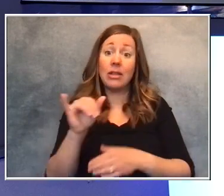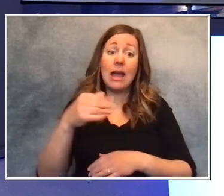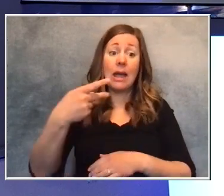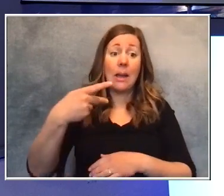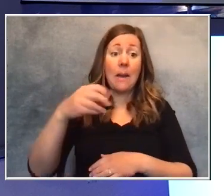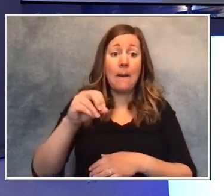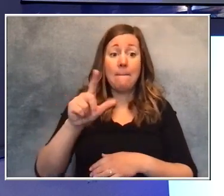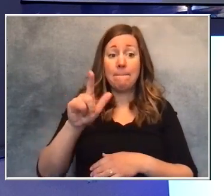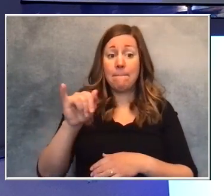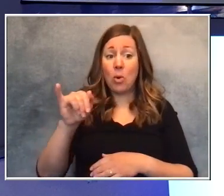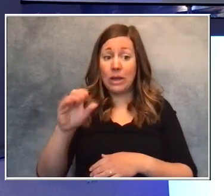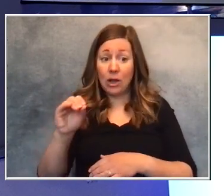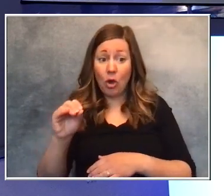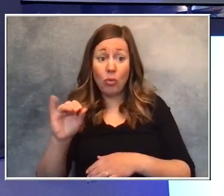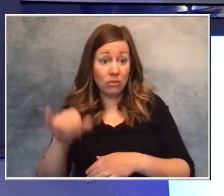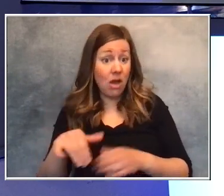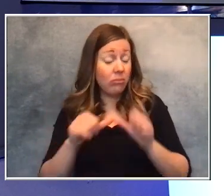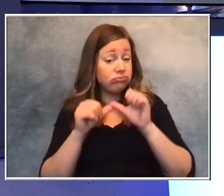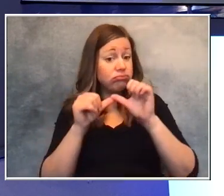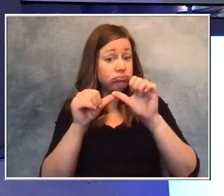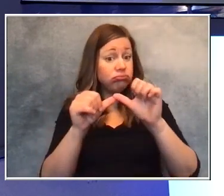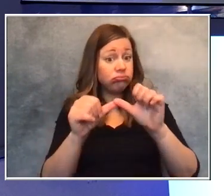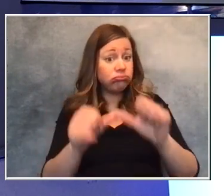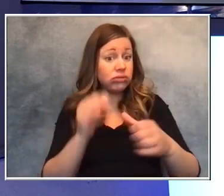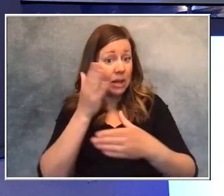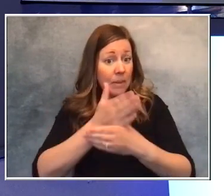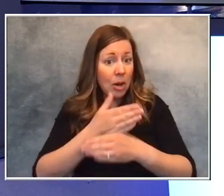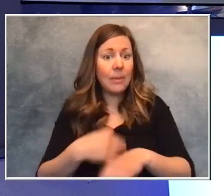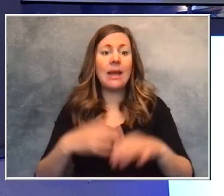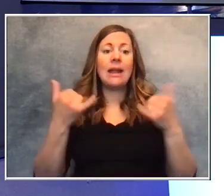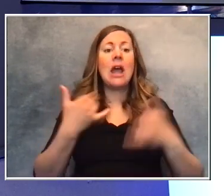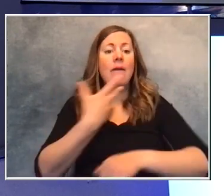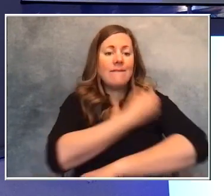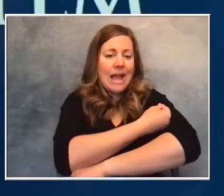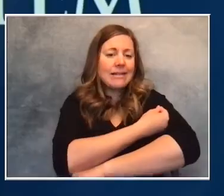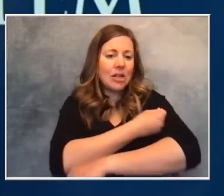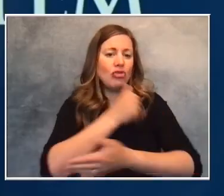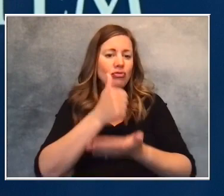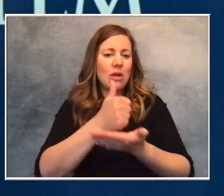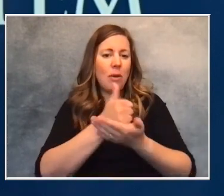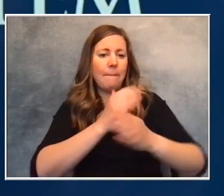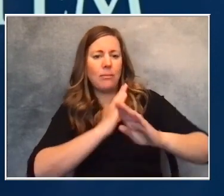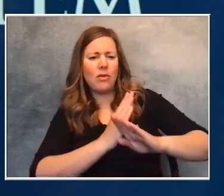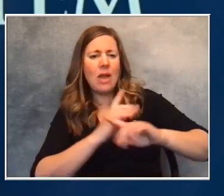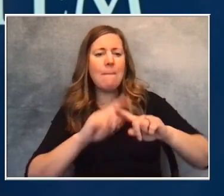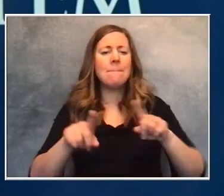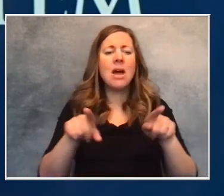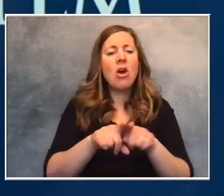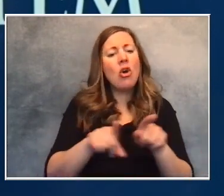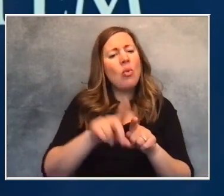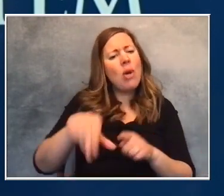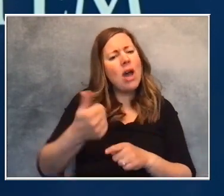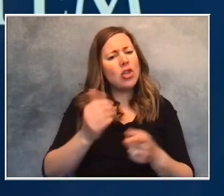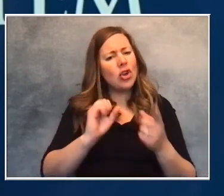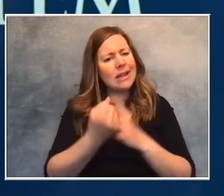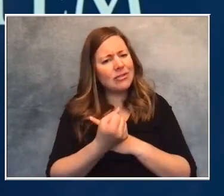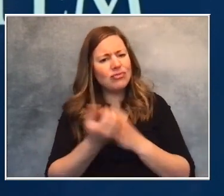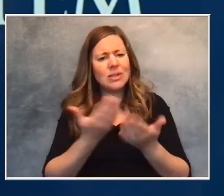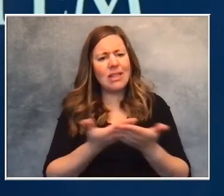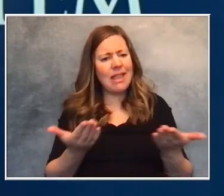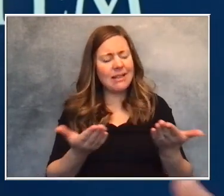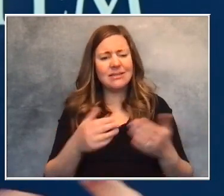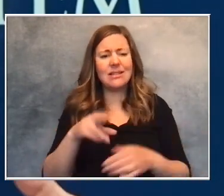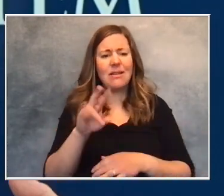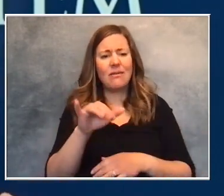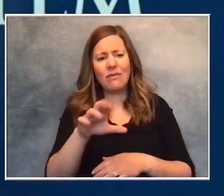impairment, and now we have vaccination, really helps prevent that. But there's also other conditions that viruses cause, whether